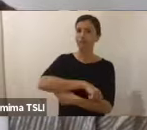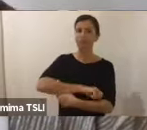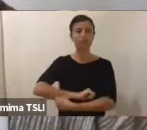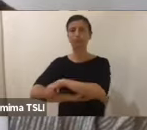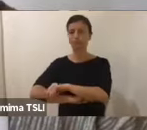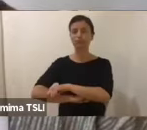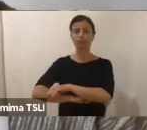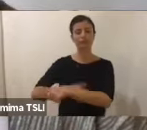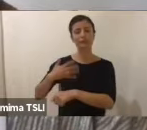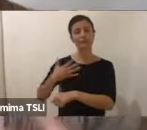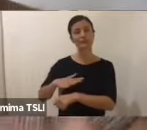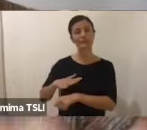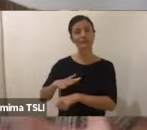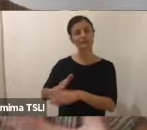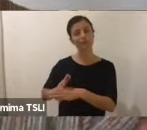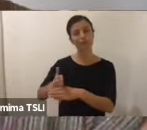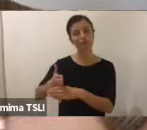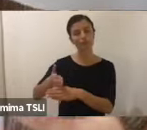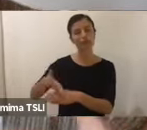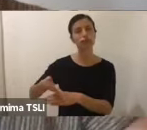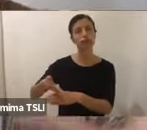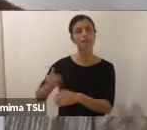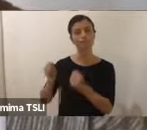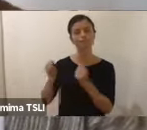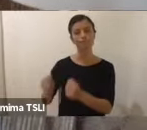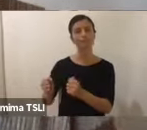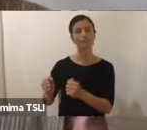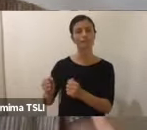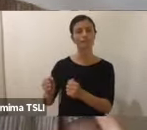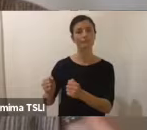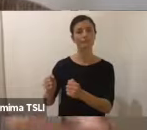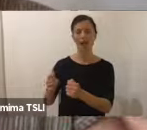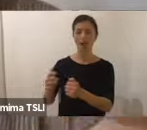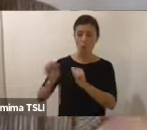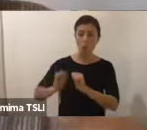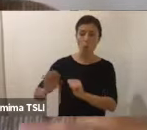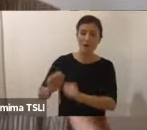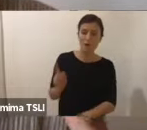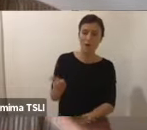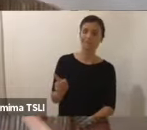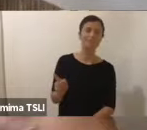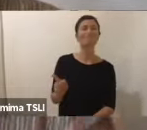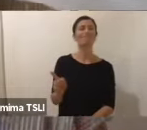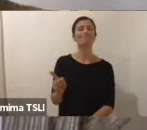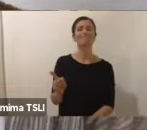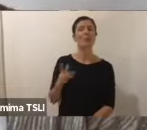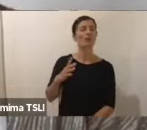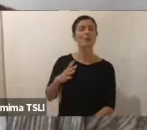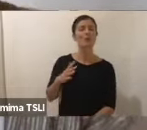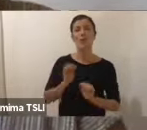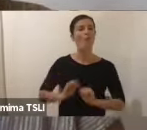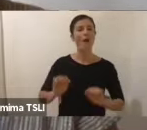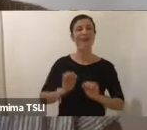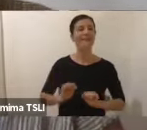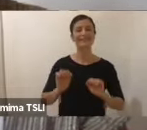uh say um at least speak to the value of of not waiting for that but really getting with other people at a grassroots level